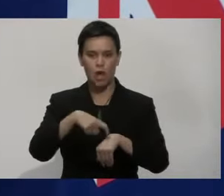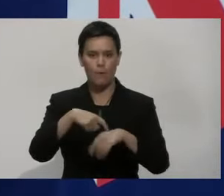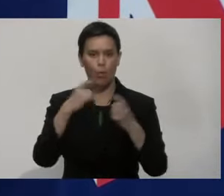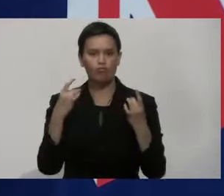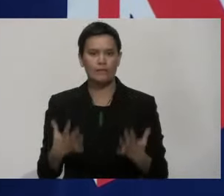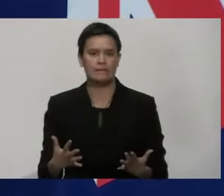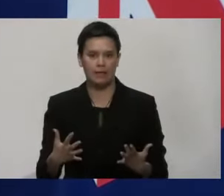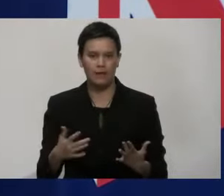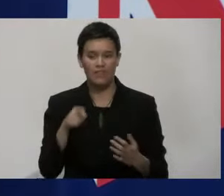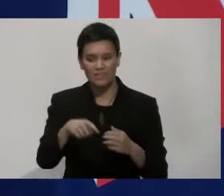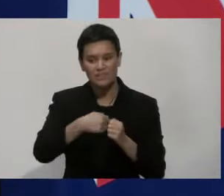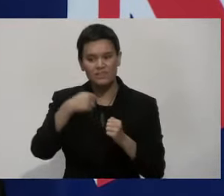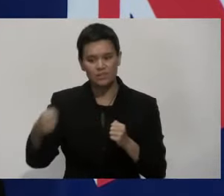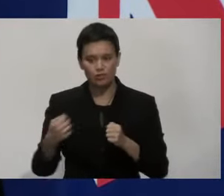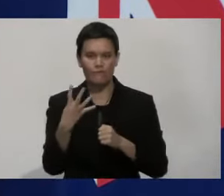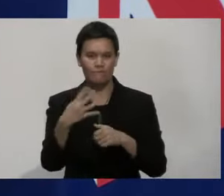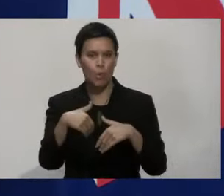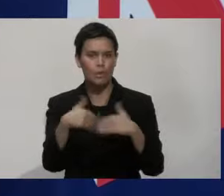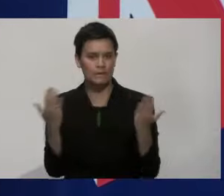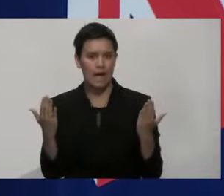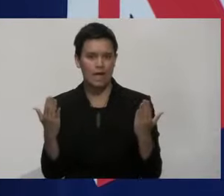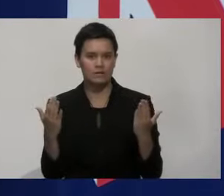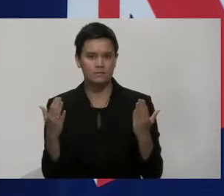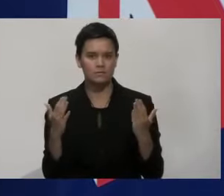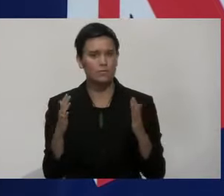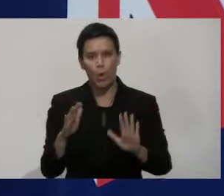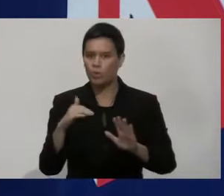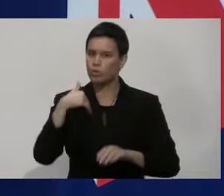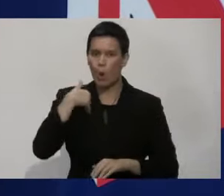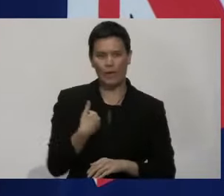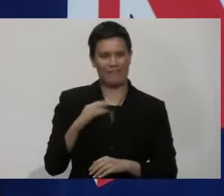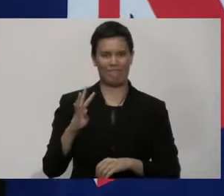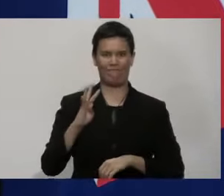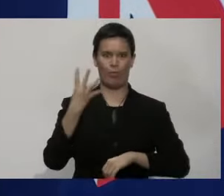decision. But for now, with a Sunday cut-off, we've kept it as it is. So the